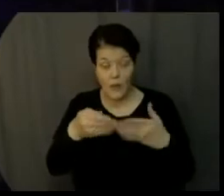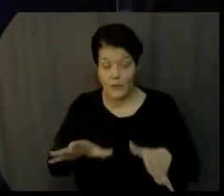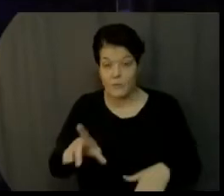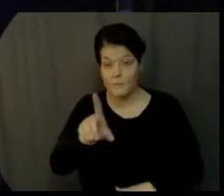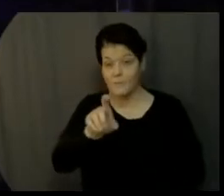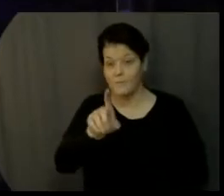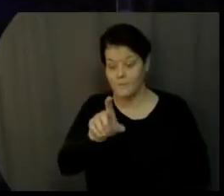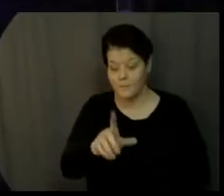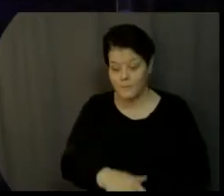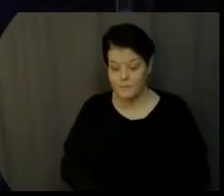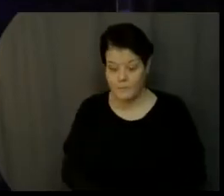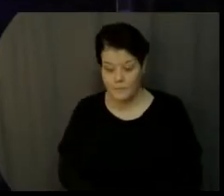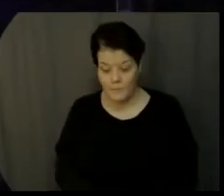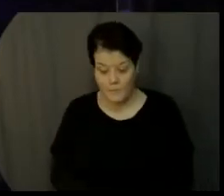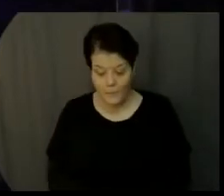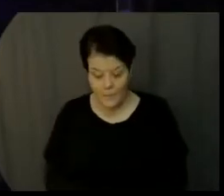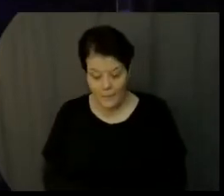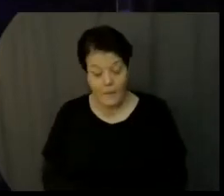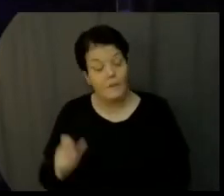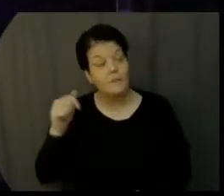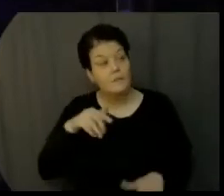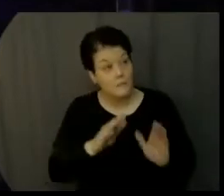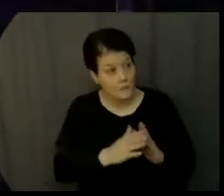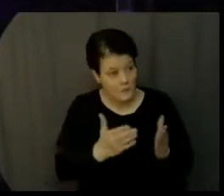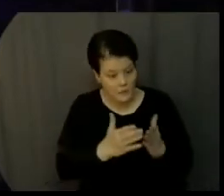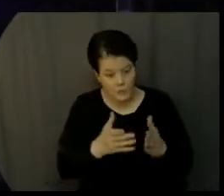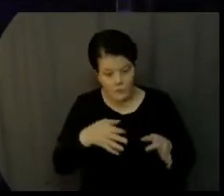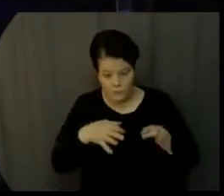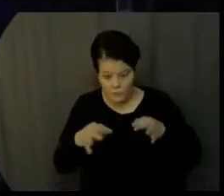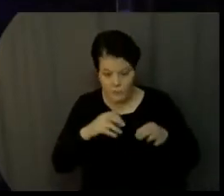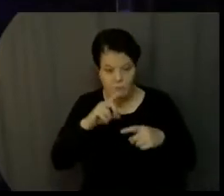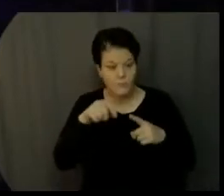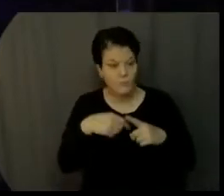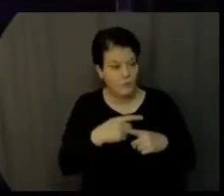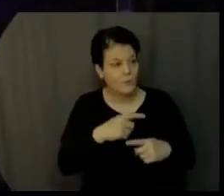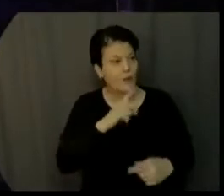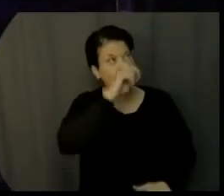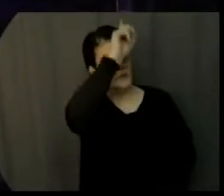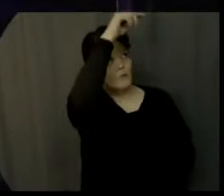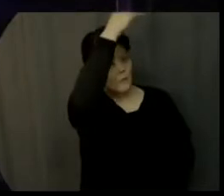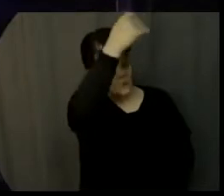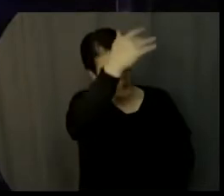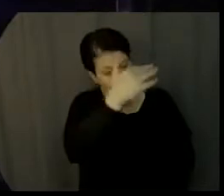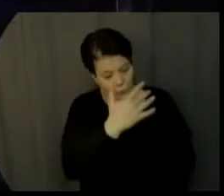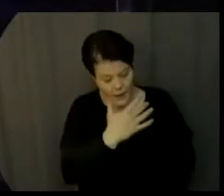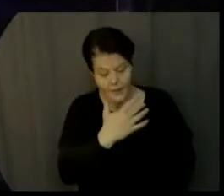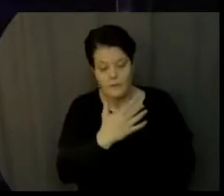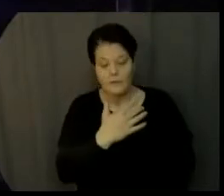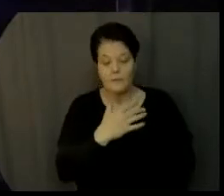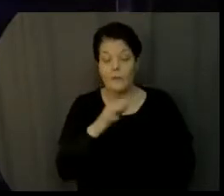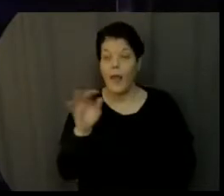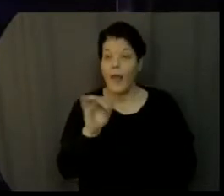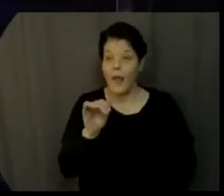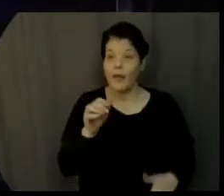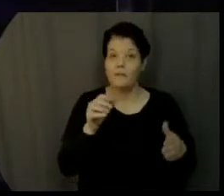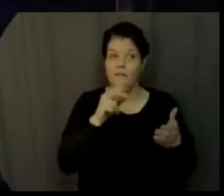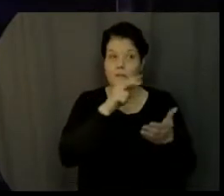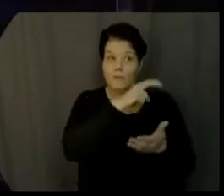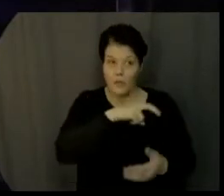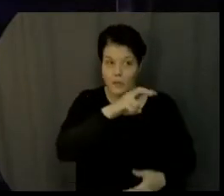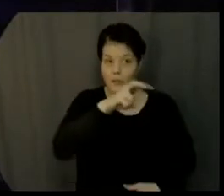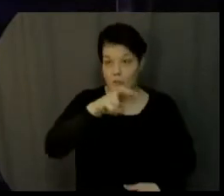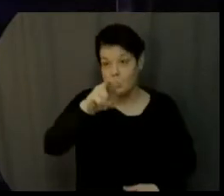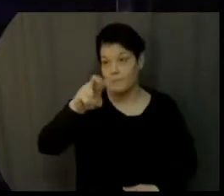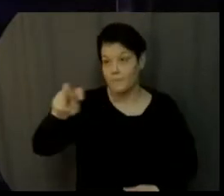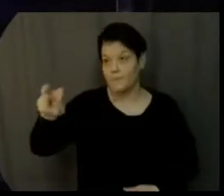This book talks about wrong turns that people take on the journey of grace. And there are quite a few wrong turns on the journey of grace,